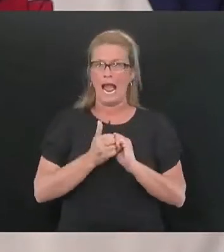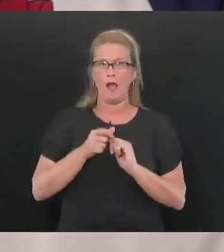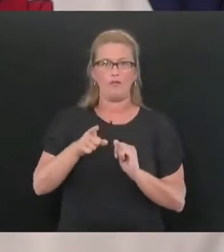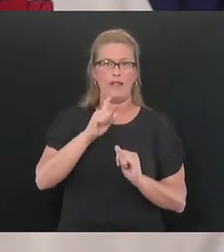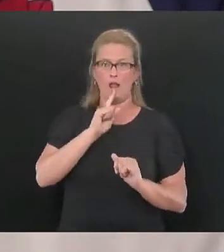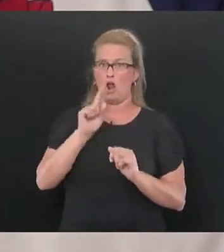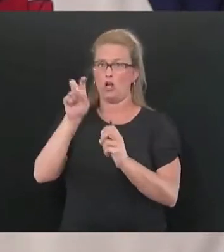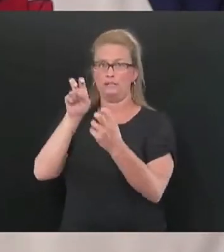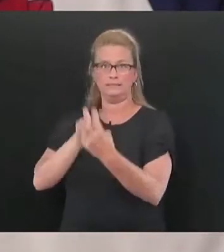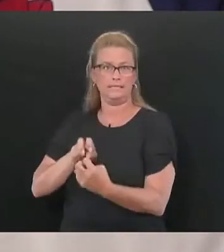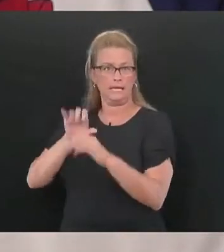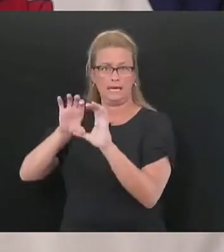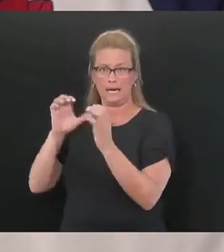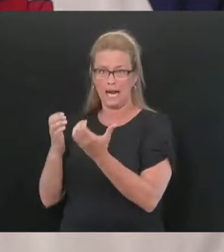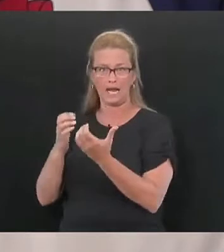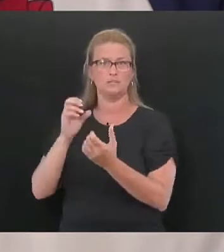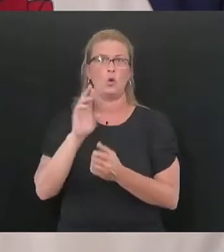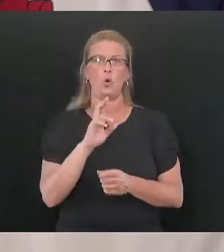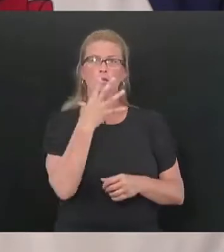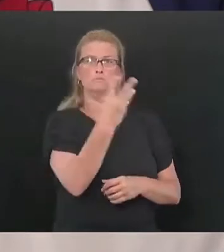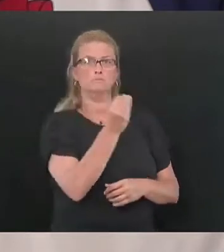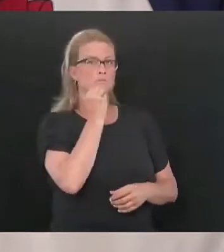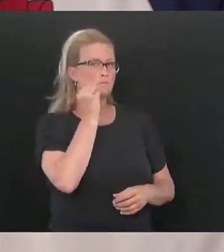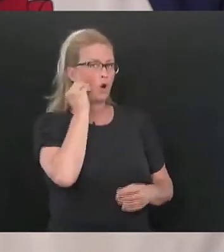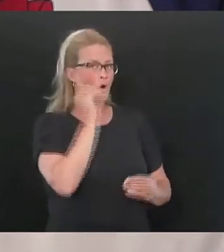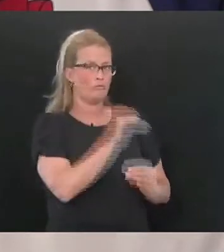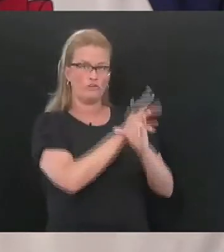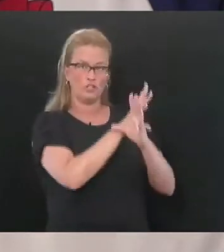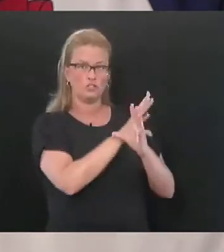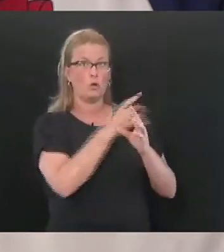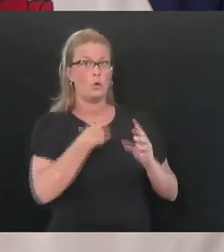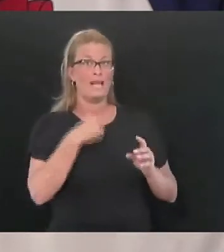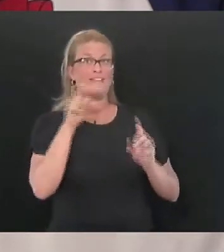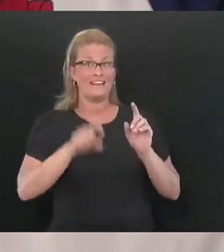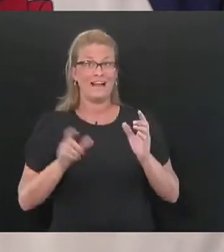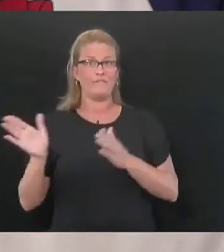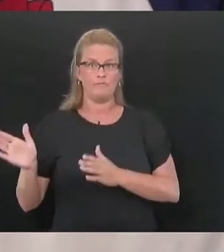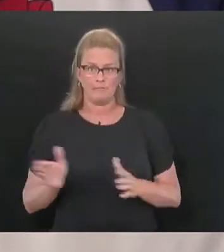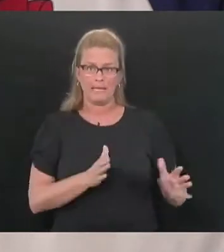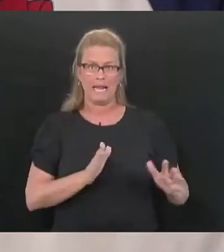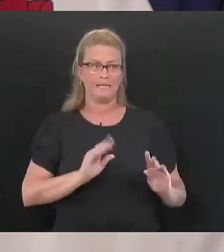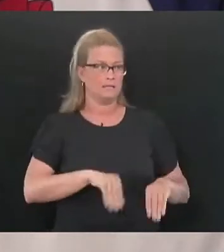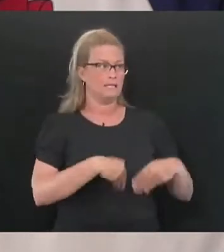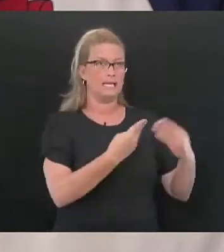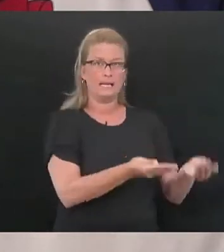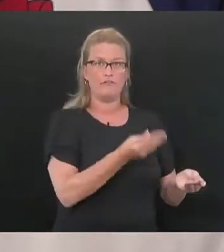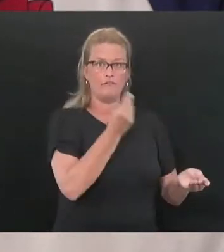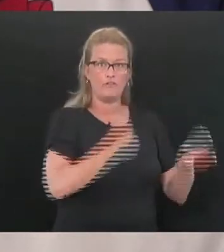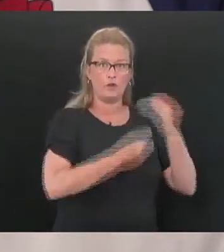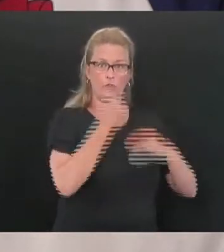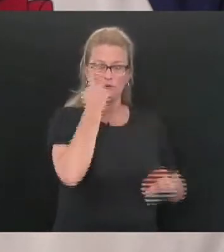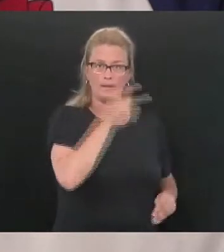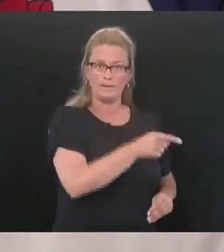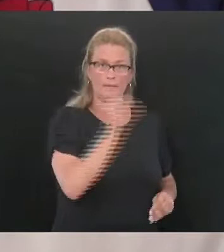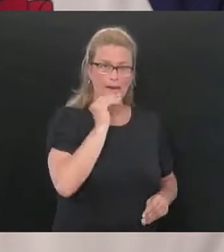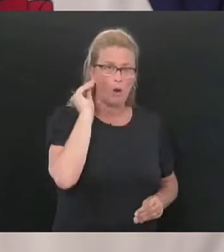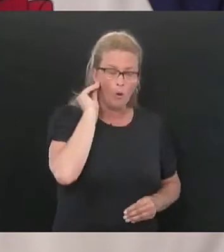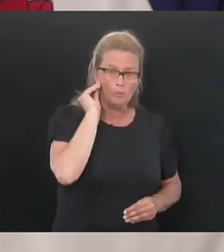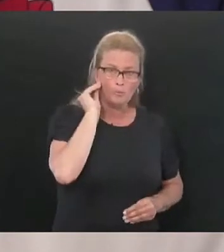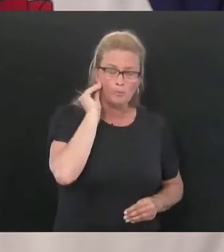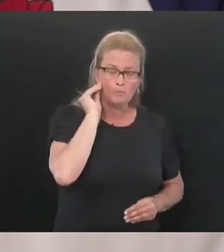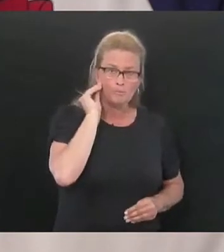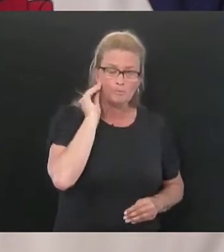that if we have kids at home, we have to have a plan to be able to get meals to those kids at home. You